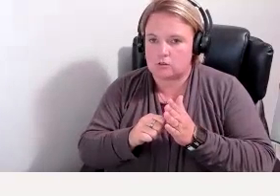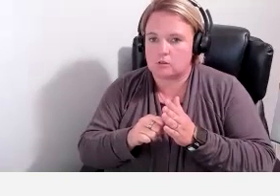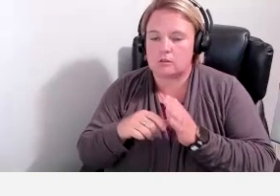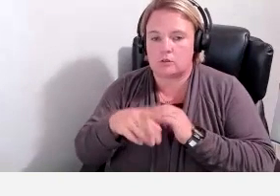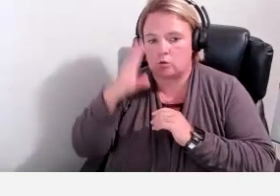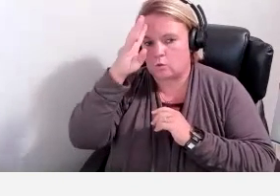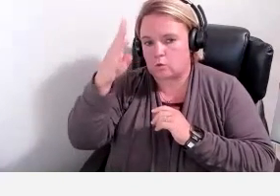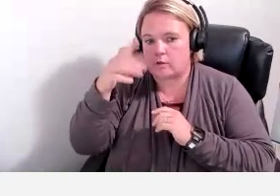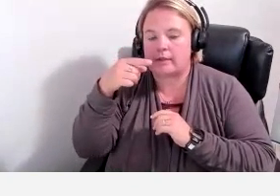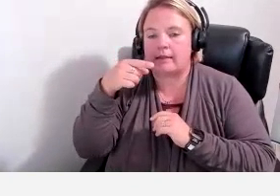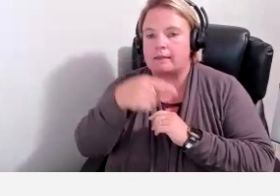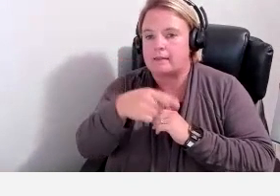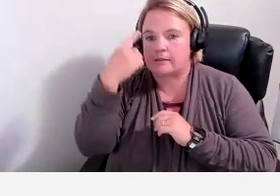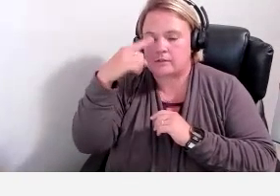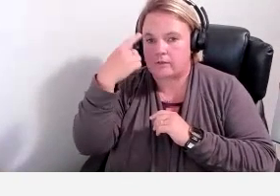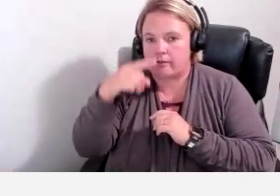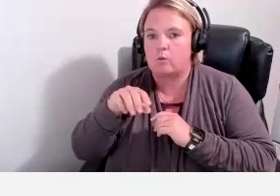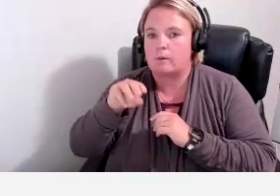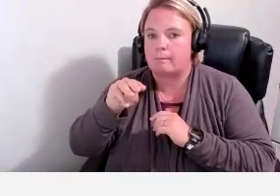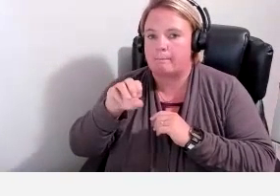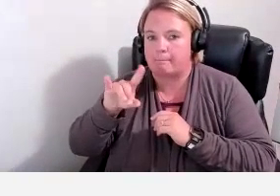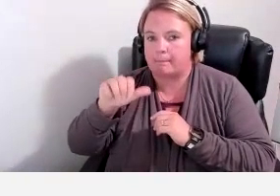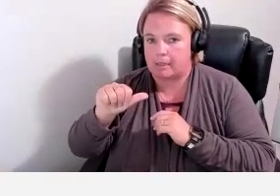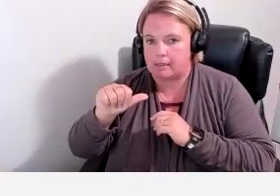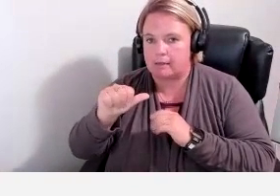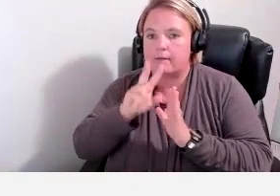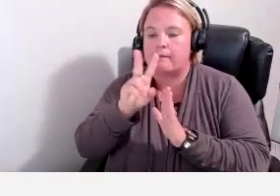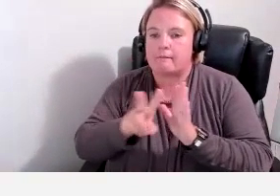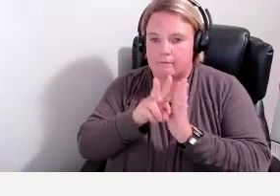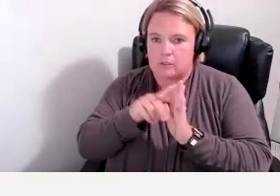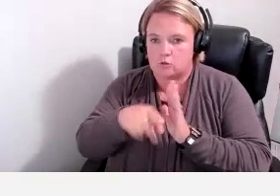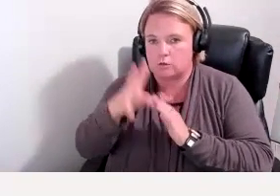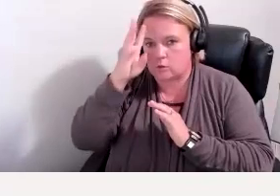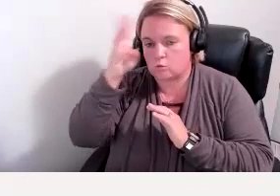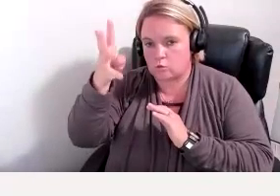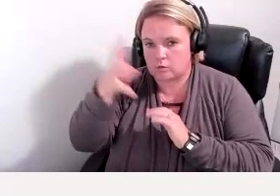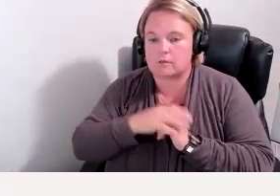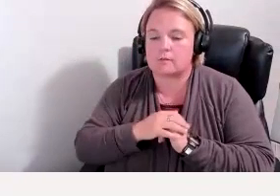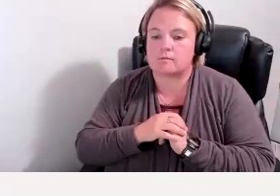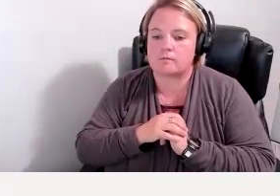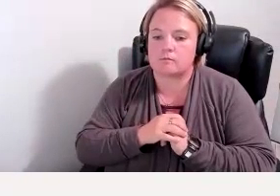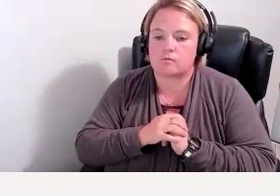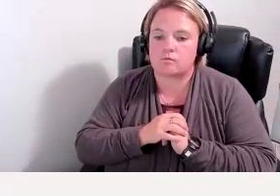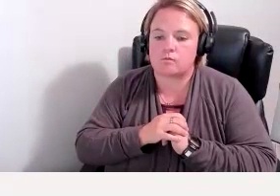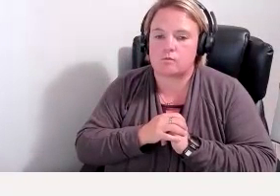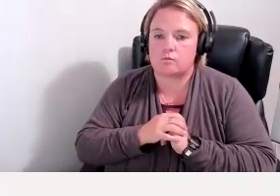create, but this is for your media files then. So videos that you may create. You can upload it